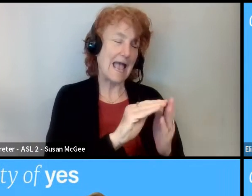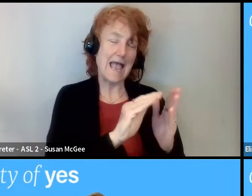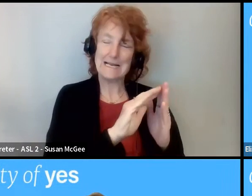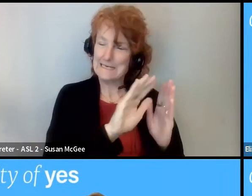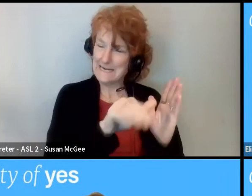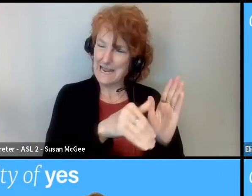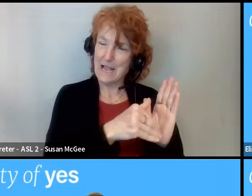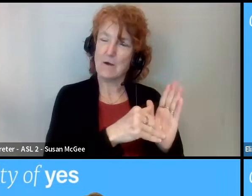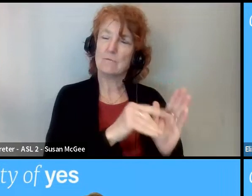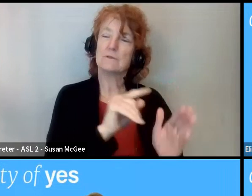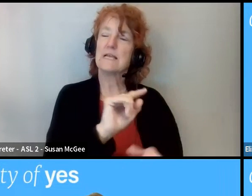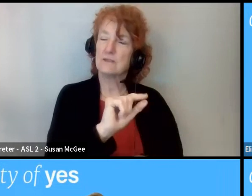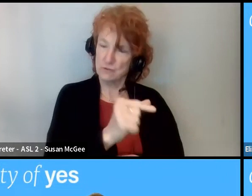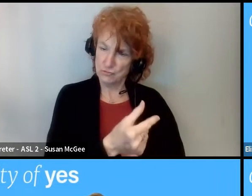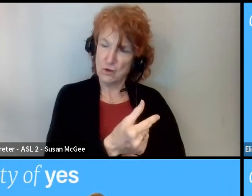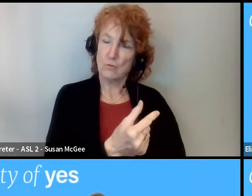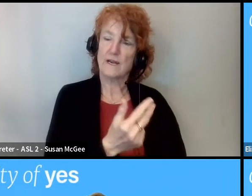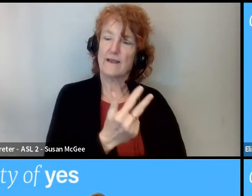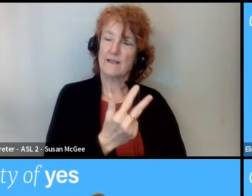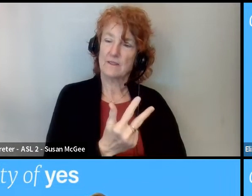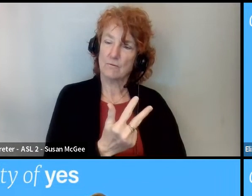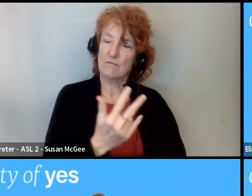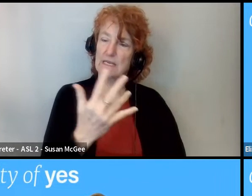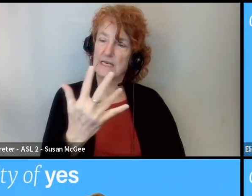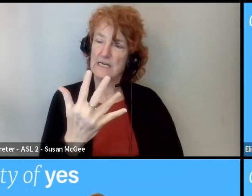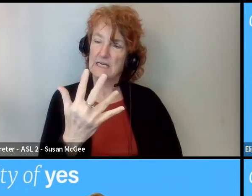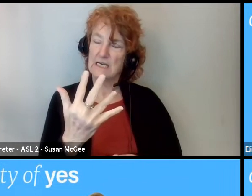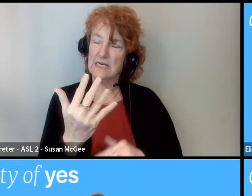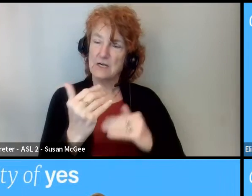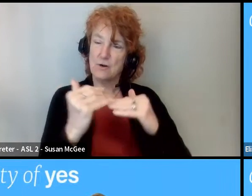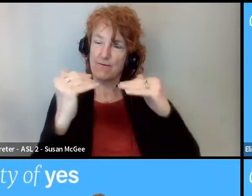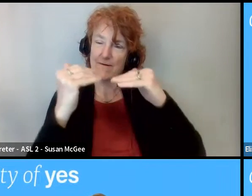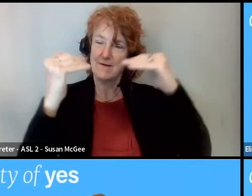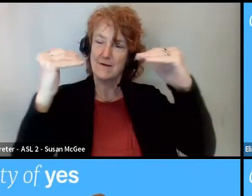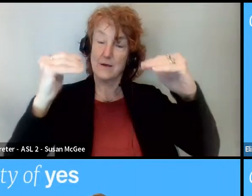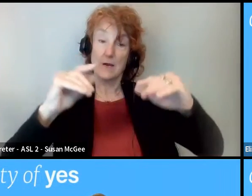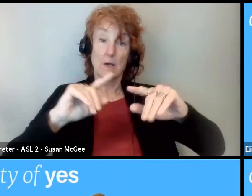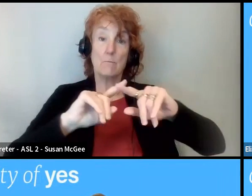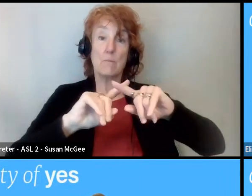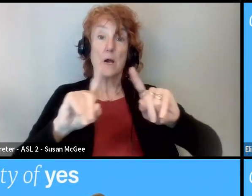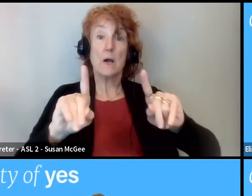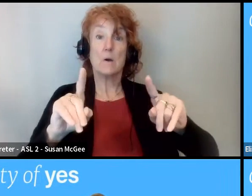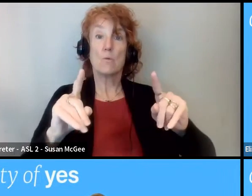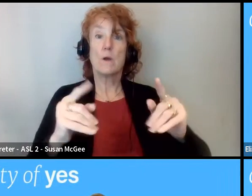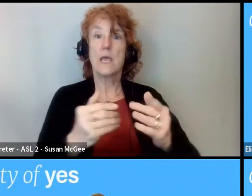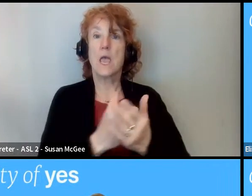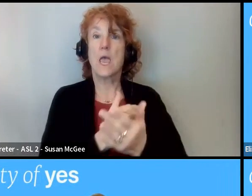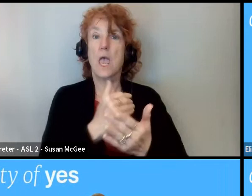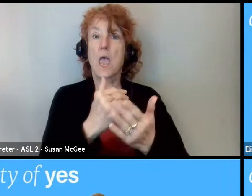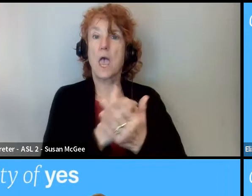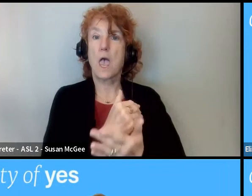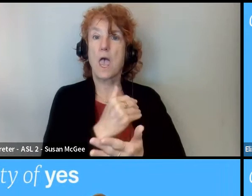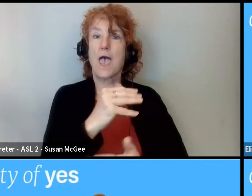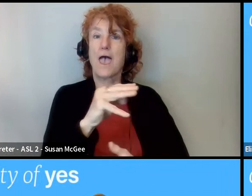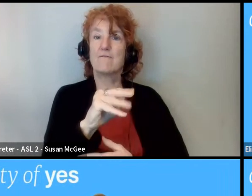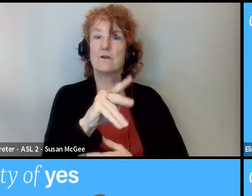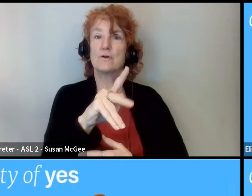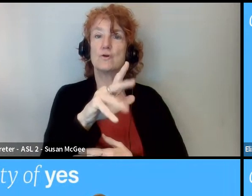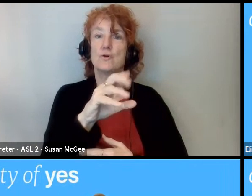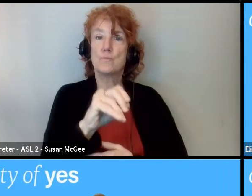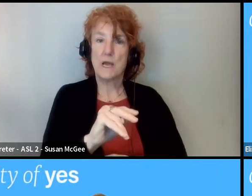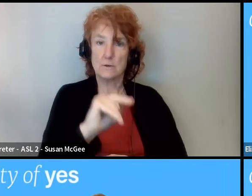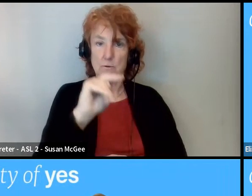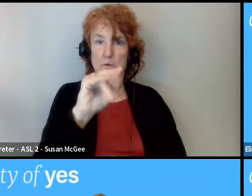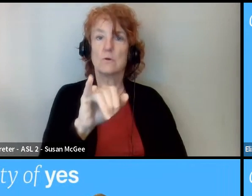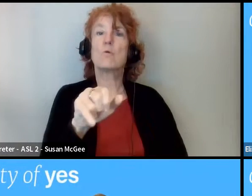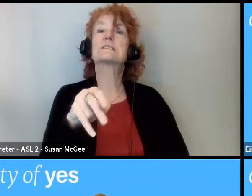which is 3 to 5 stories. However, we have new Metro North stations coming into Bronx Community Board 11,